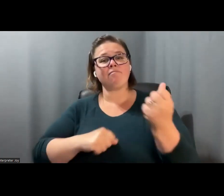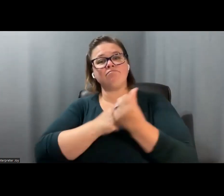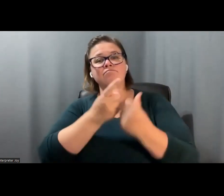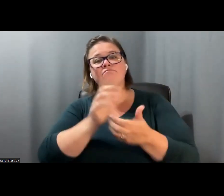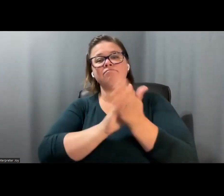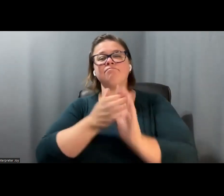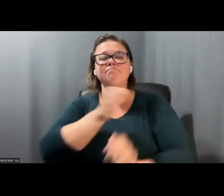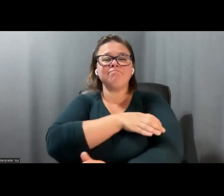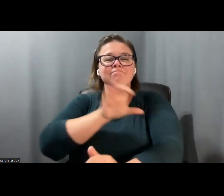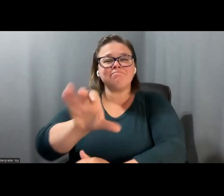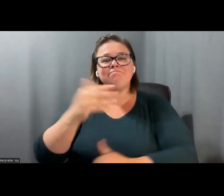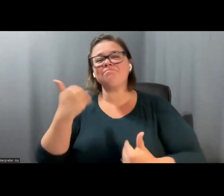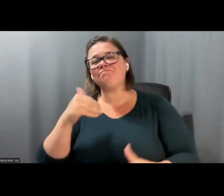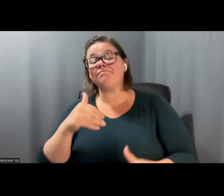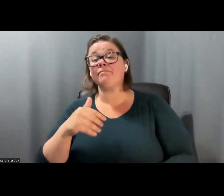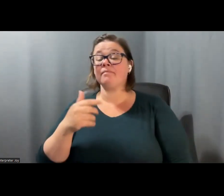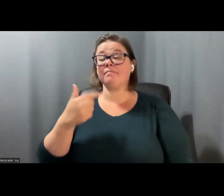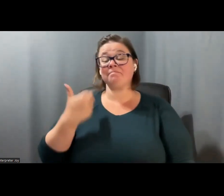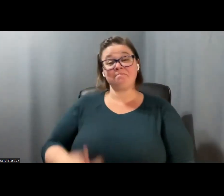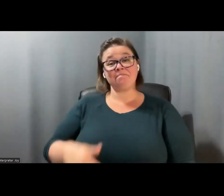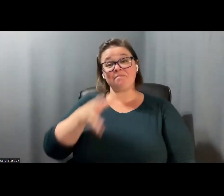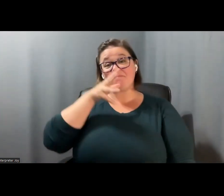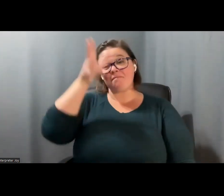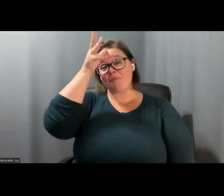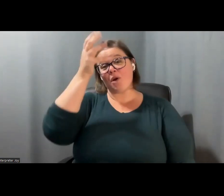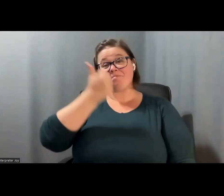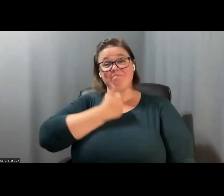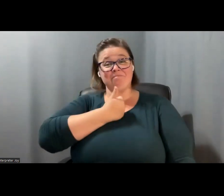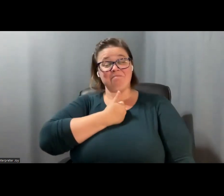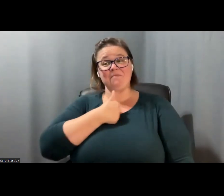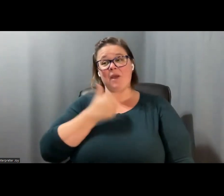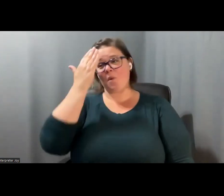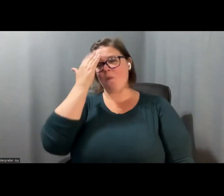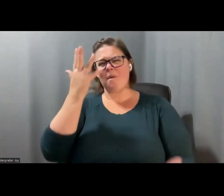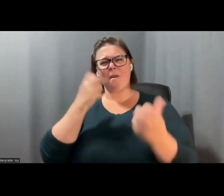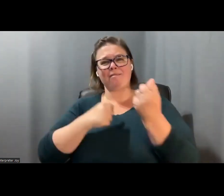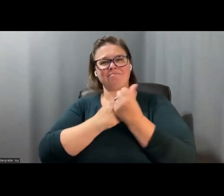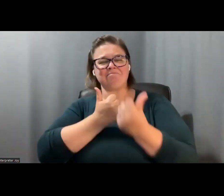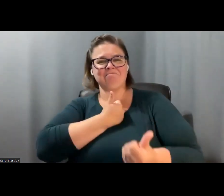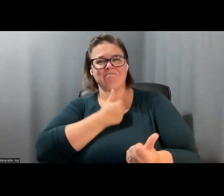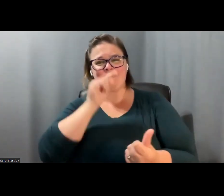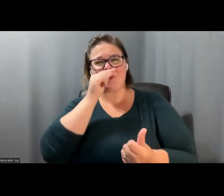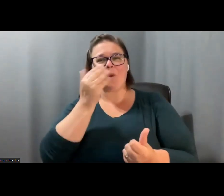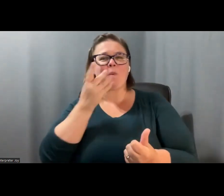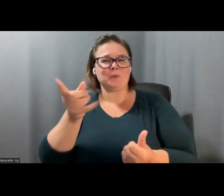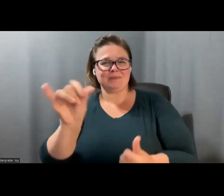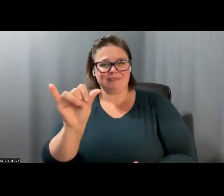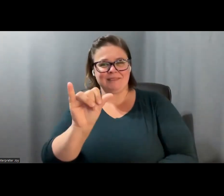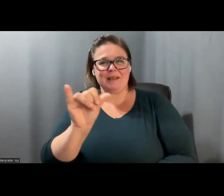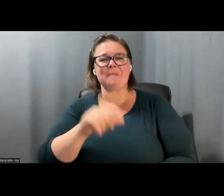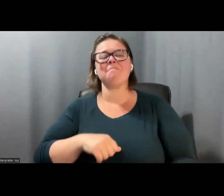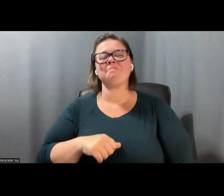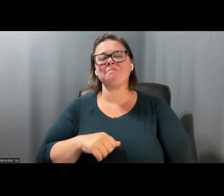And parents, as a parent myself, I know that's one of the things that we want to support our kids in being is completely unstoppable.